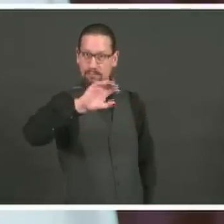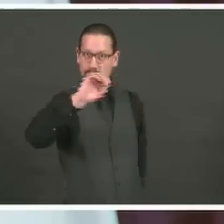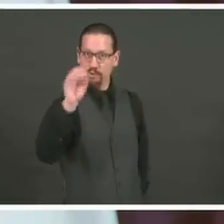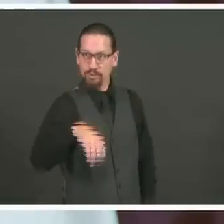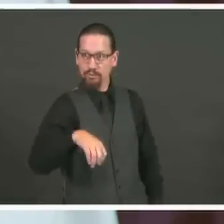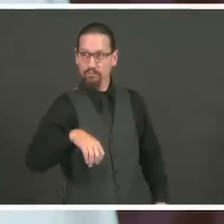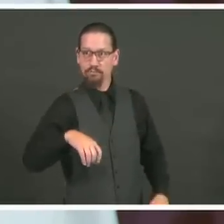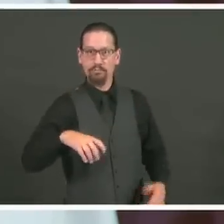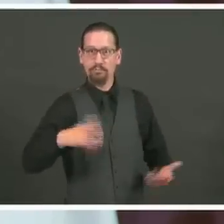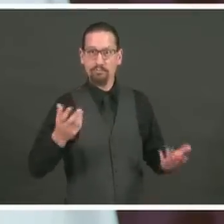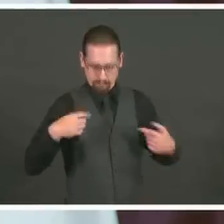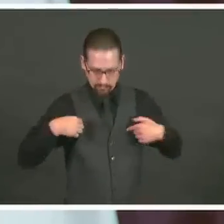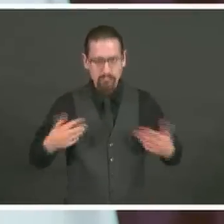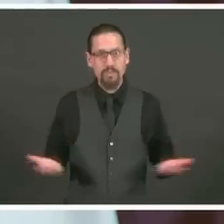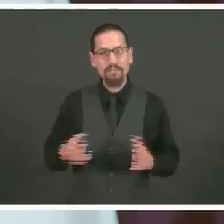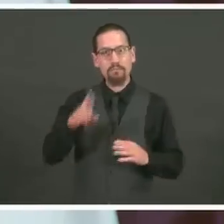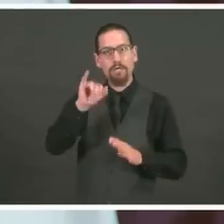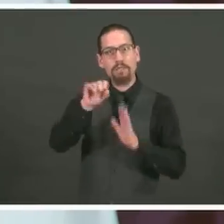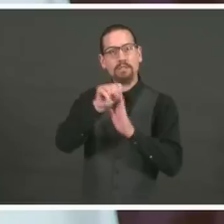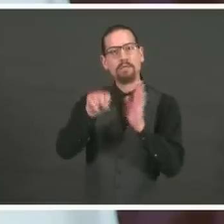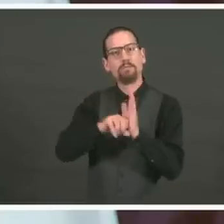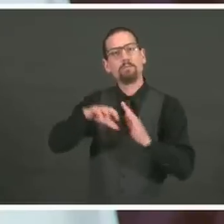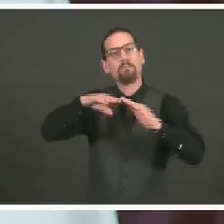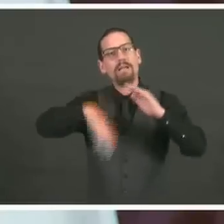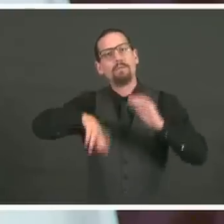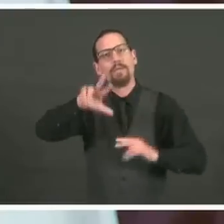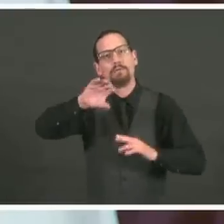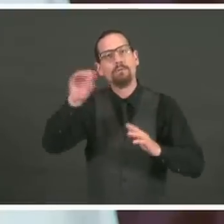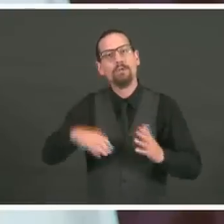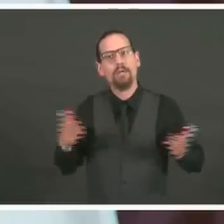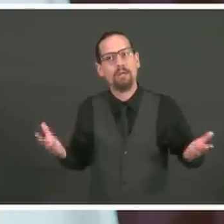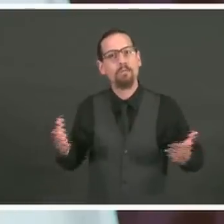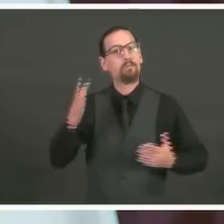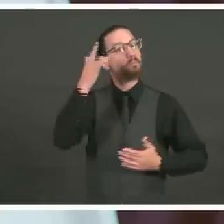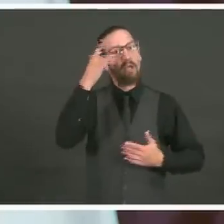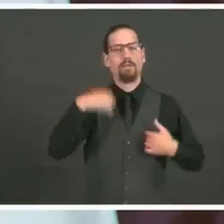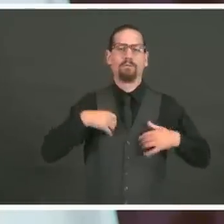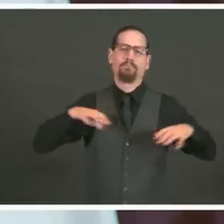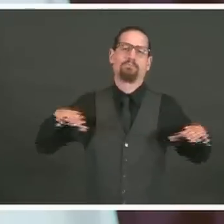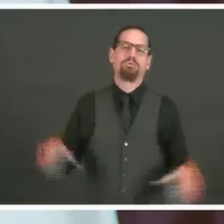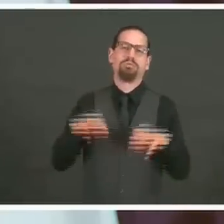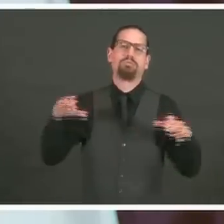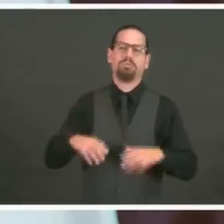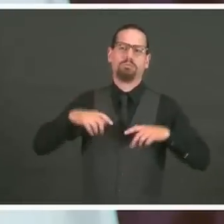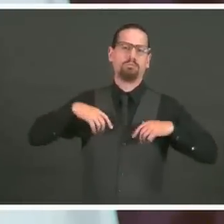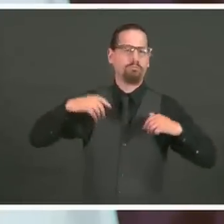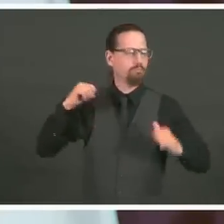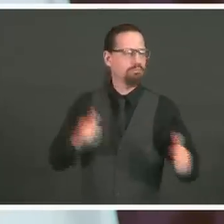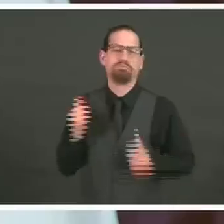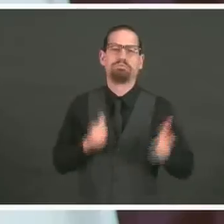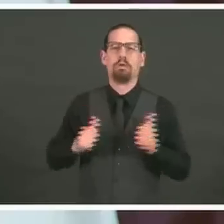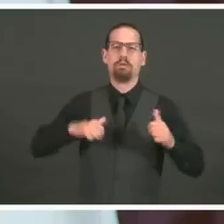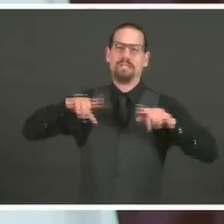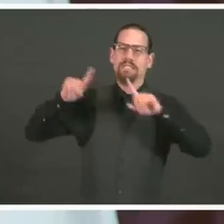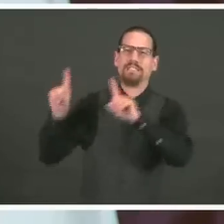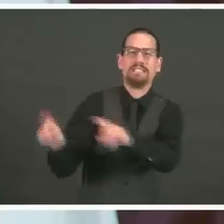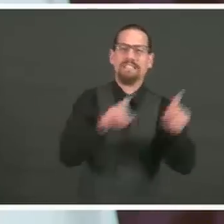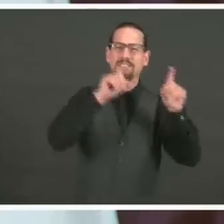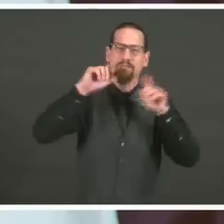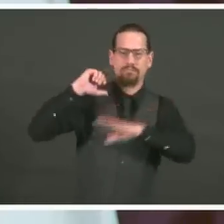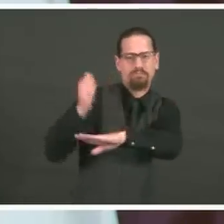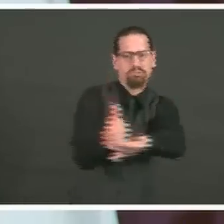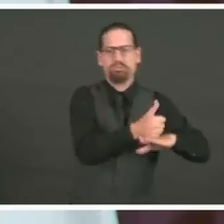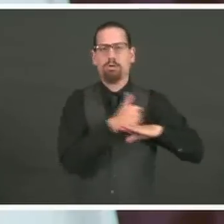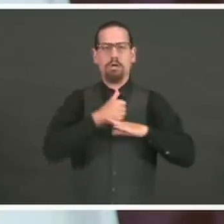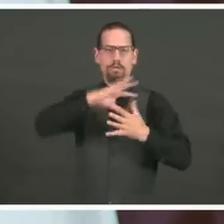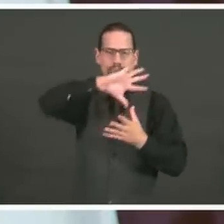we're testing very aggressively. So I want to remind you the way we're thinking of